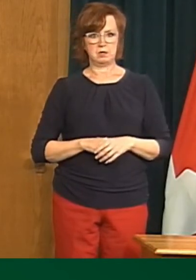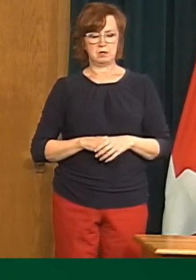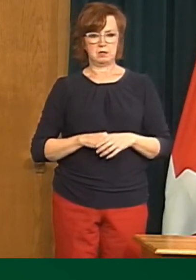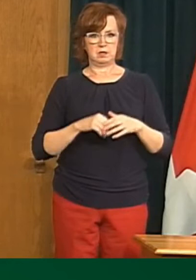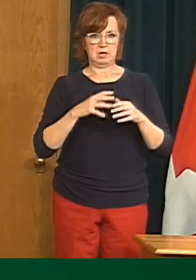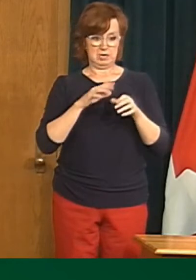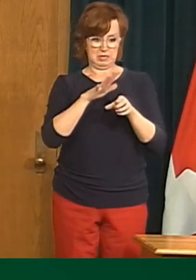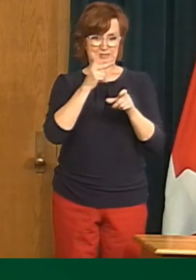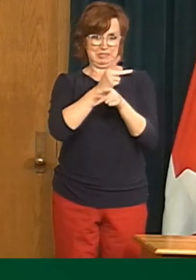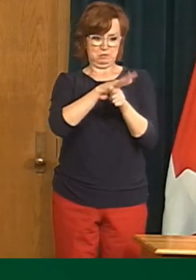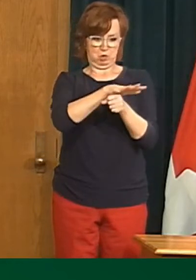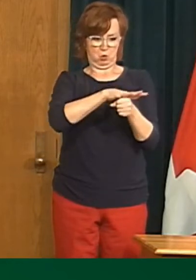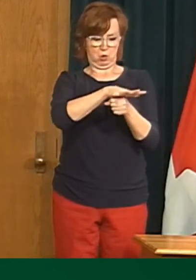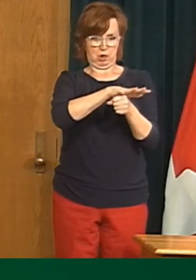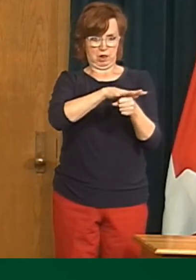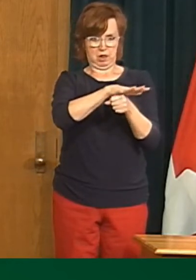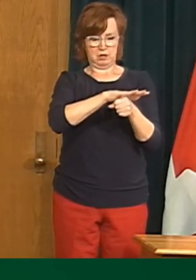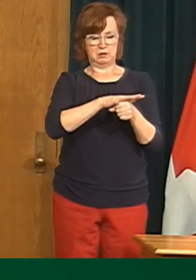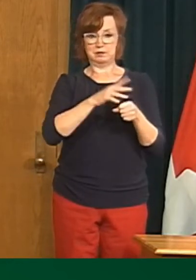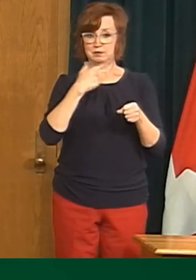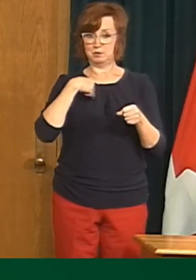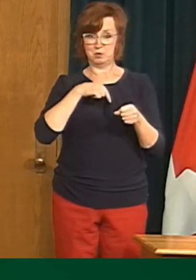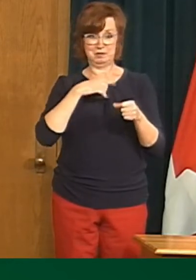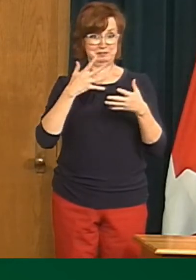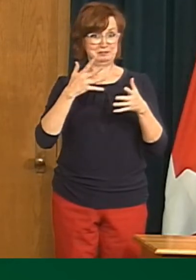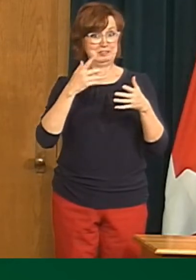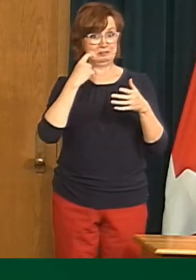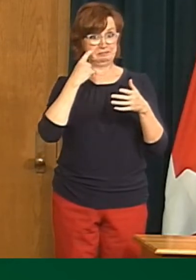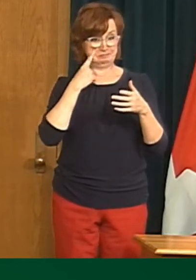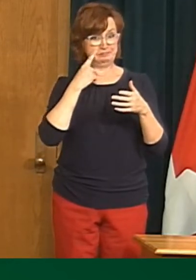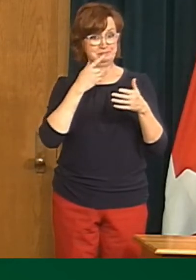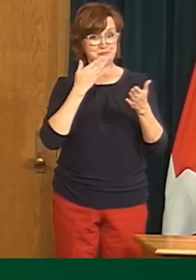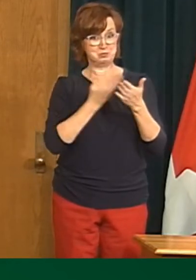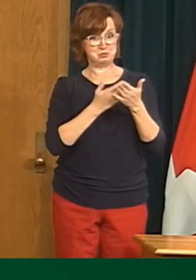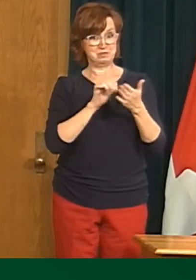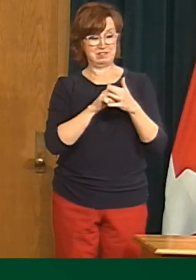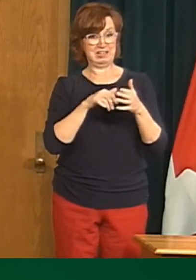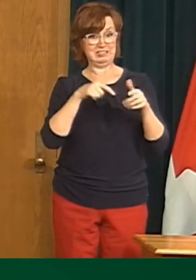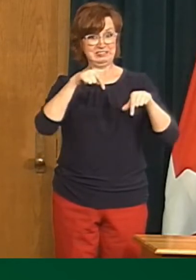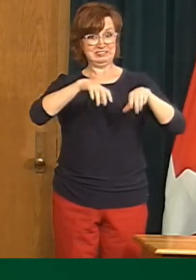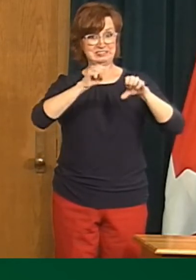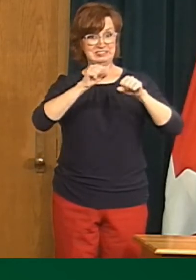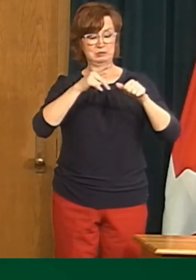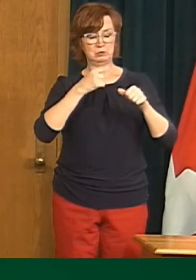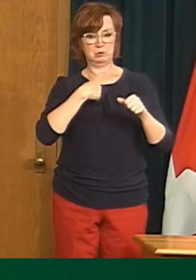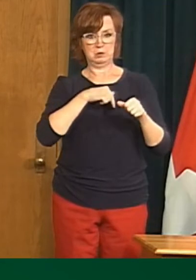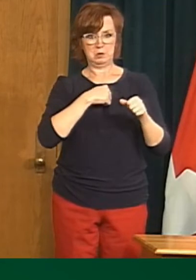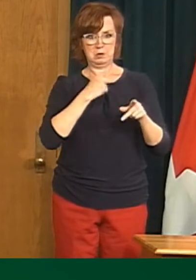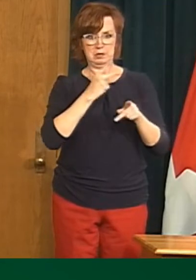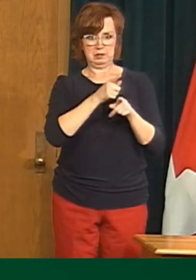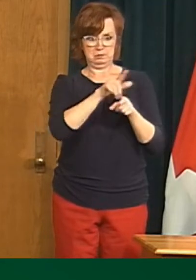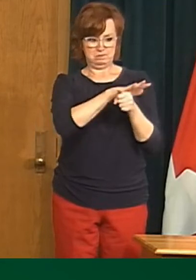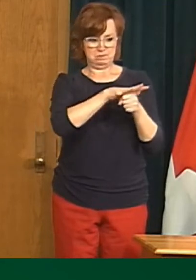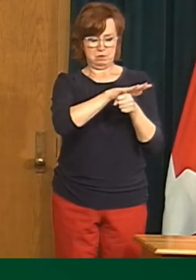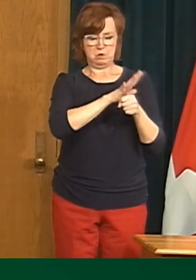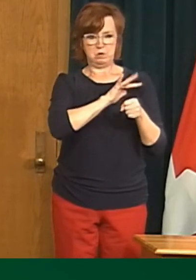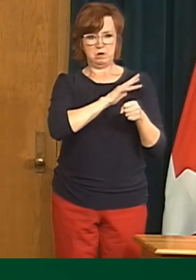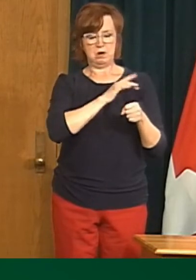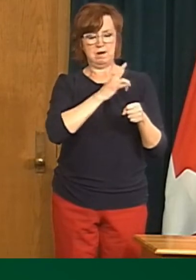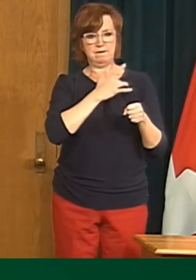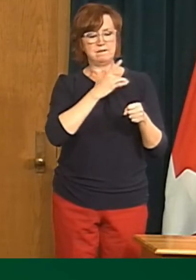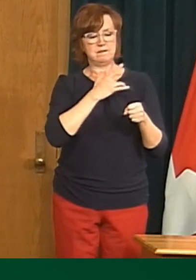have been able to do that time and time again here in Saskatchewan, if we continue to be able to do that, and I believe that we